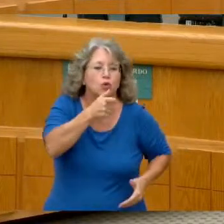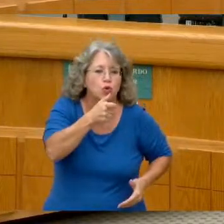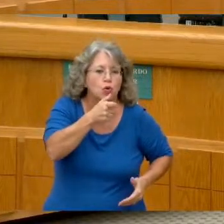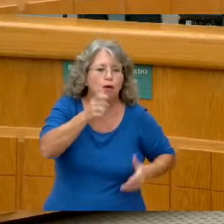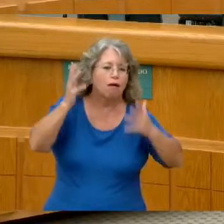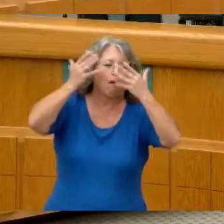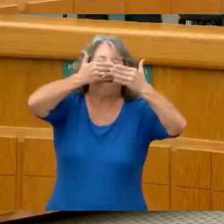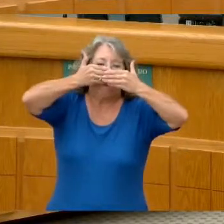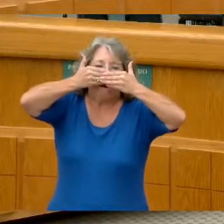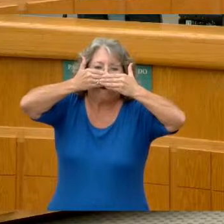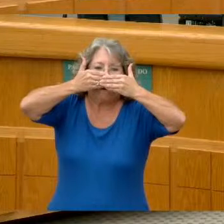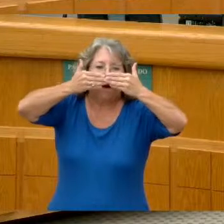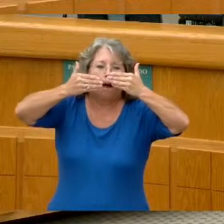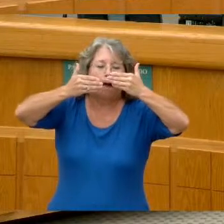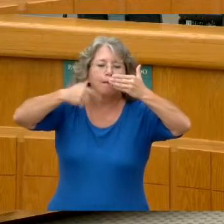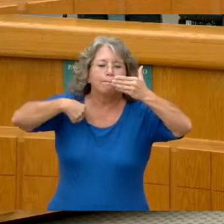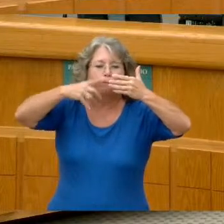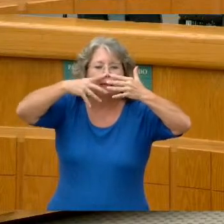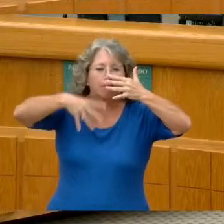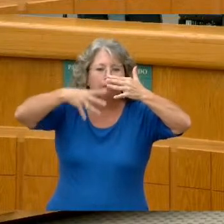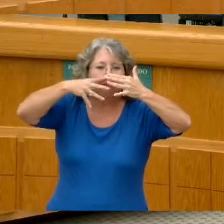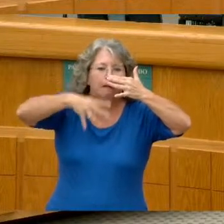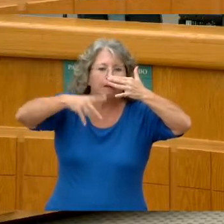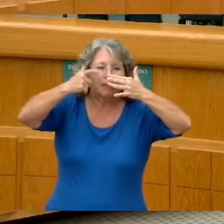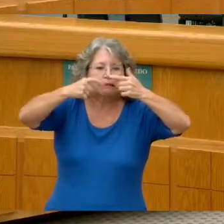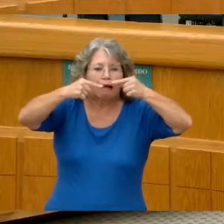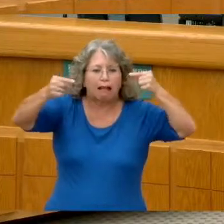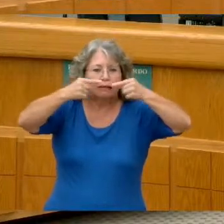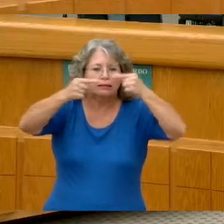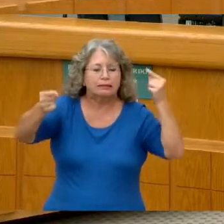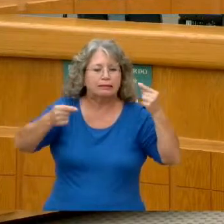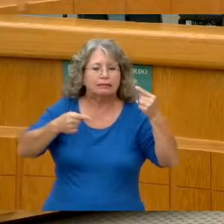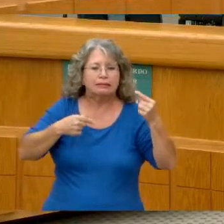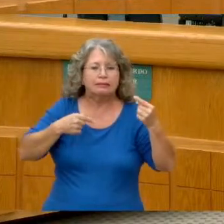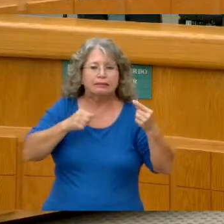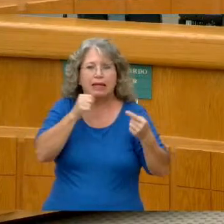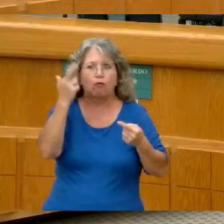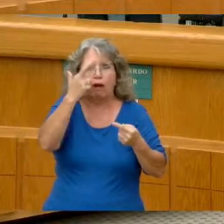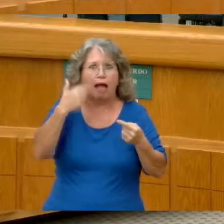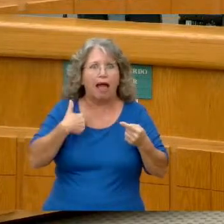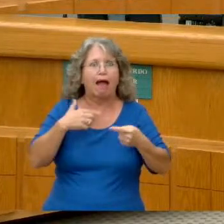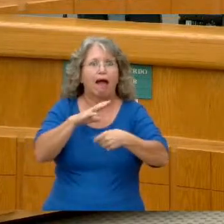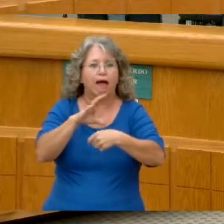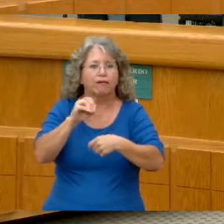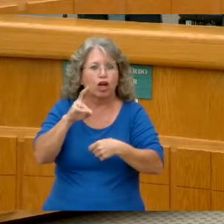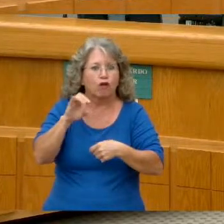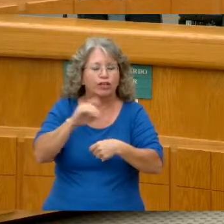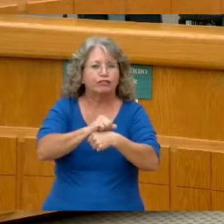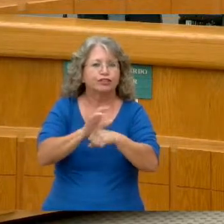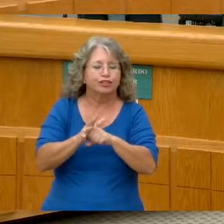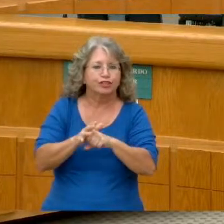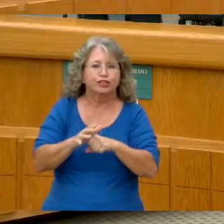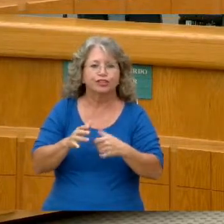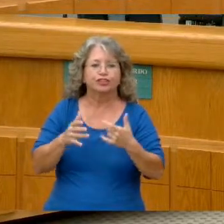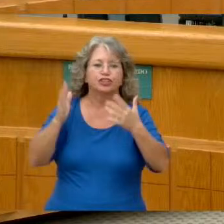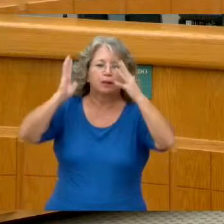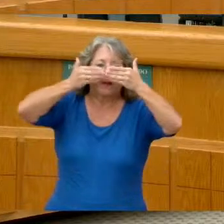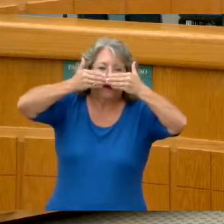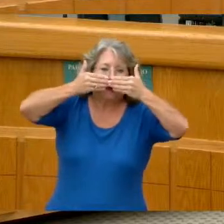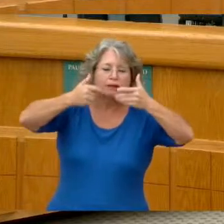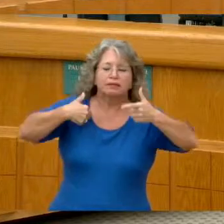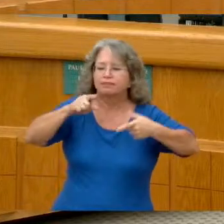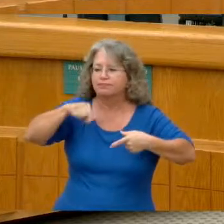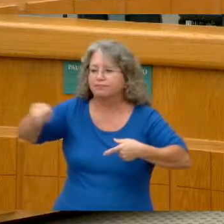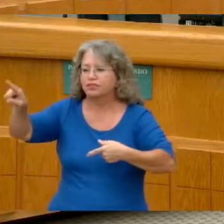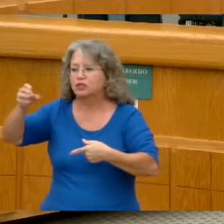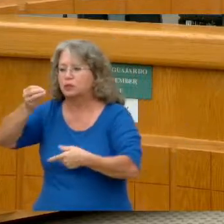does she know that my nose has been dripping because I've had allergies. I didn't really know I had COVID, and now she goes and eats something with her bare hands and